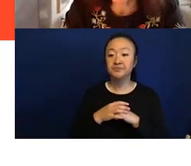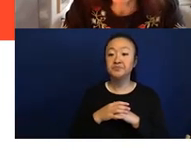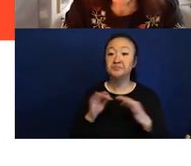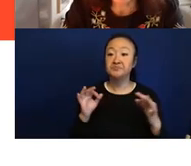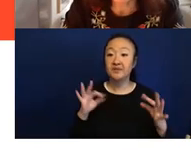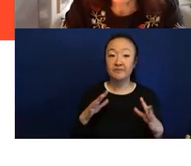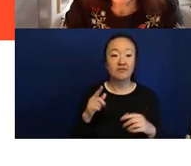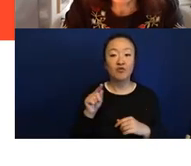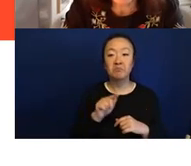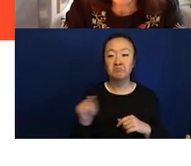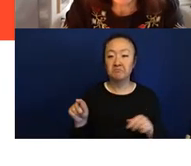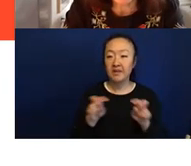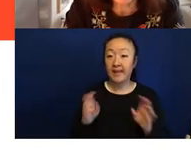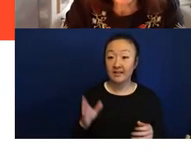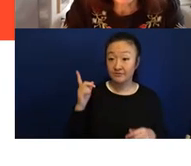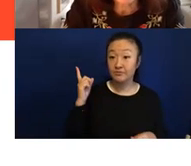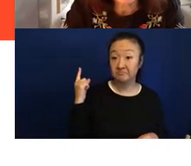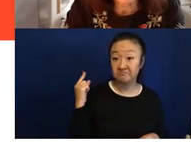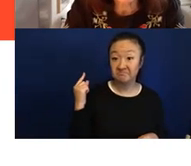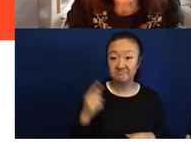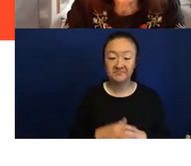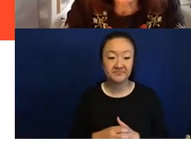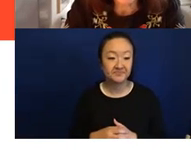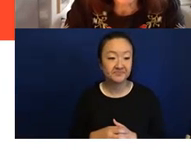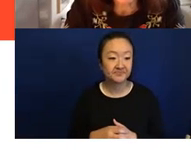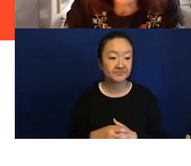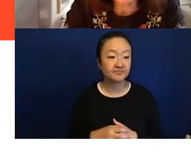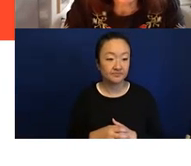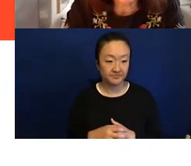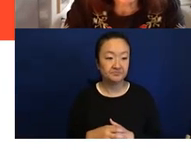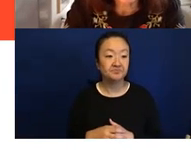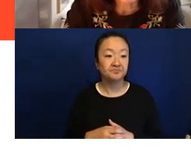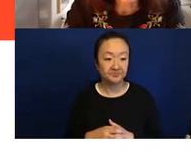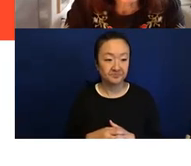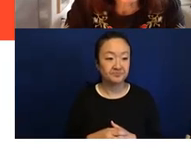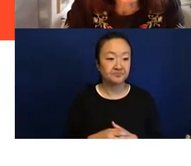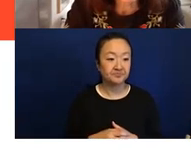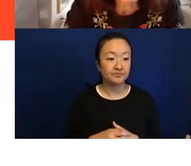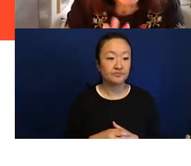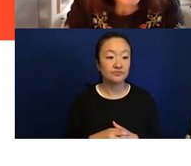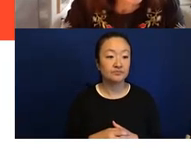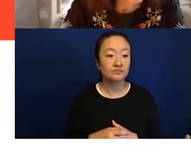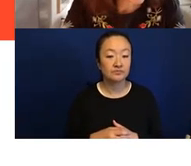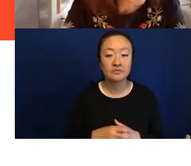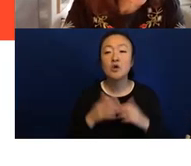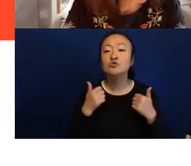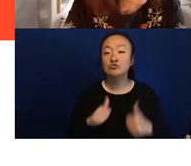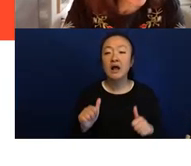feedback from the panelists last year. So we tried to make this